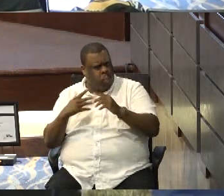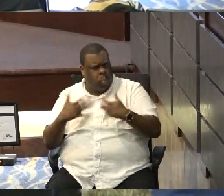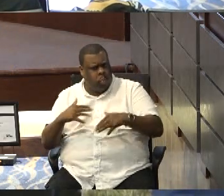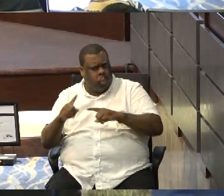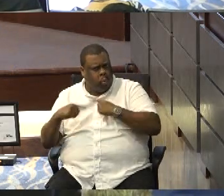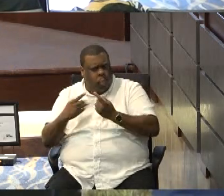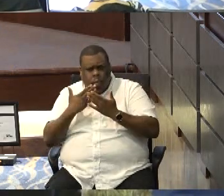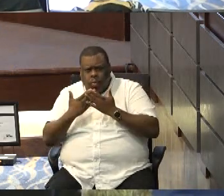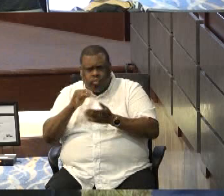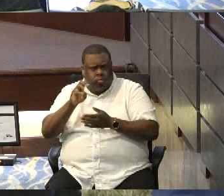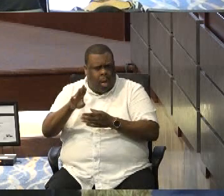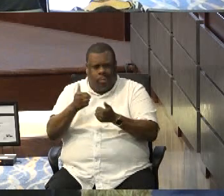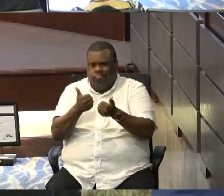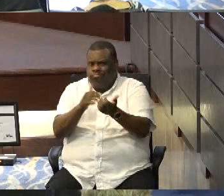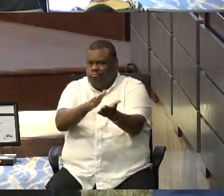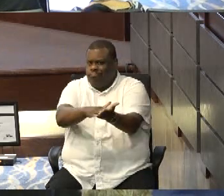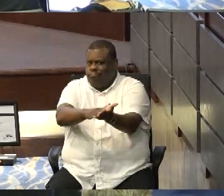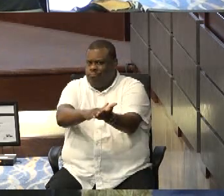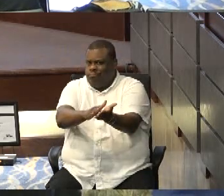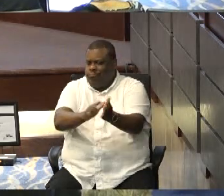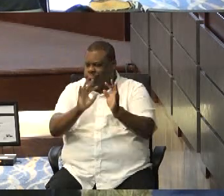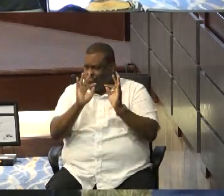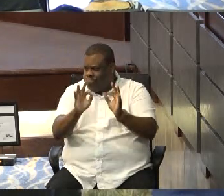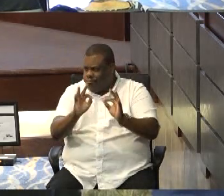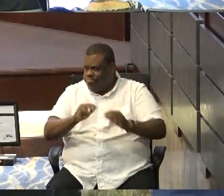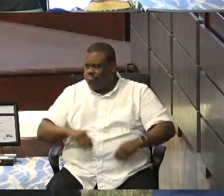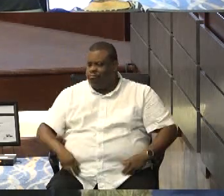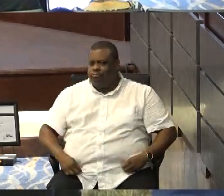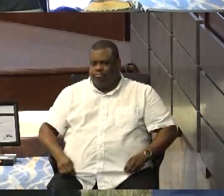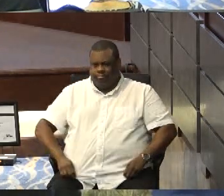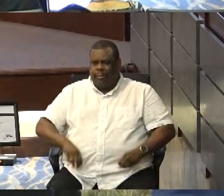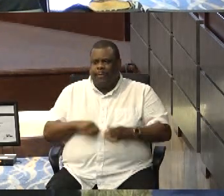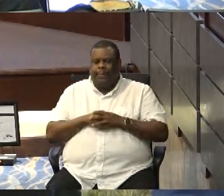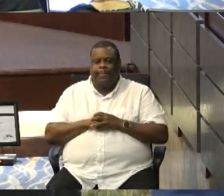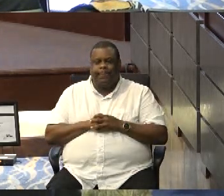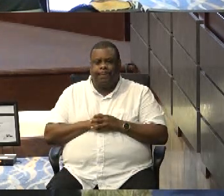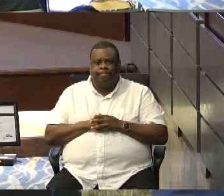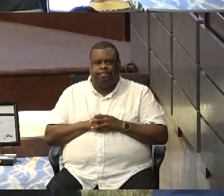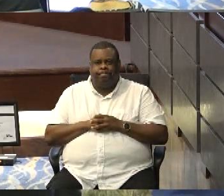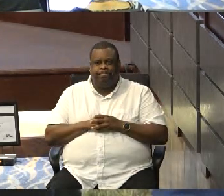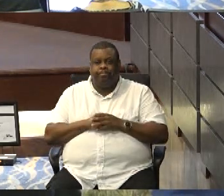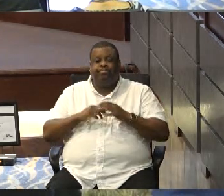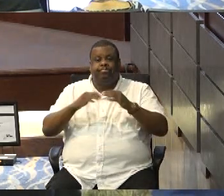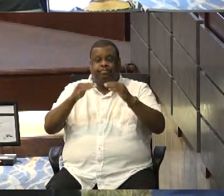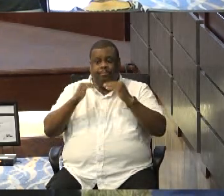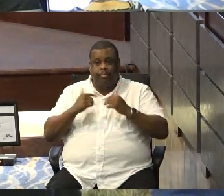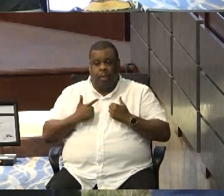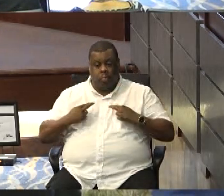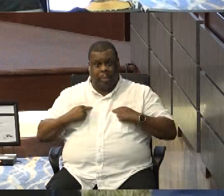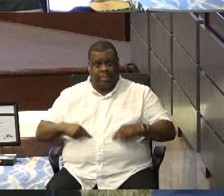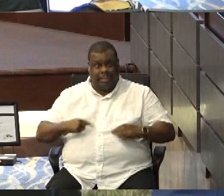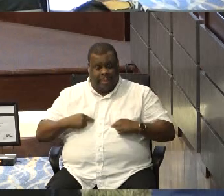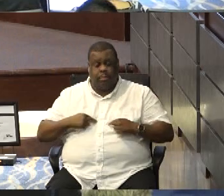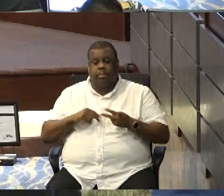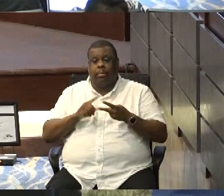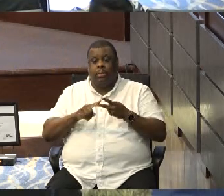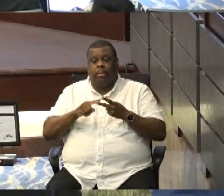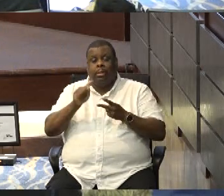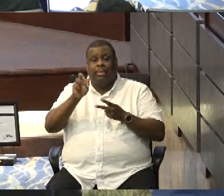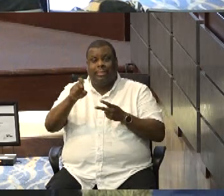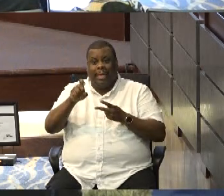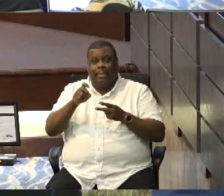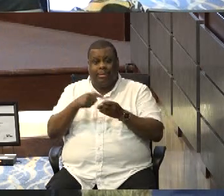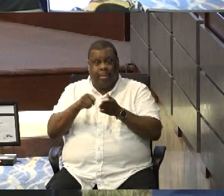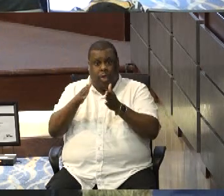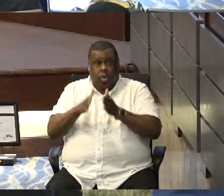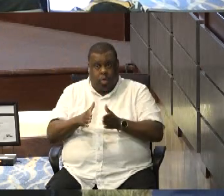agree with Councilmember Holmes. I think this is going to be a good addition for our residents and taxpayers, and appreciate your efforts to get us here.